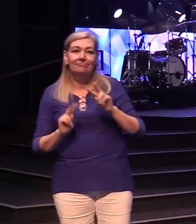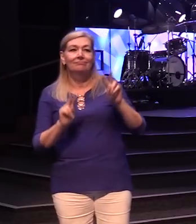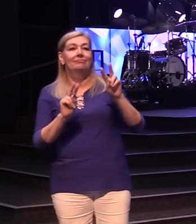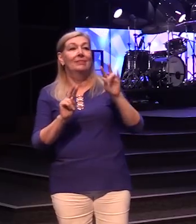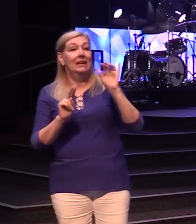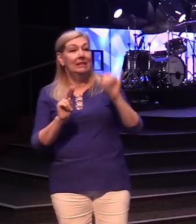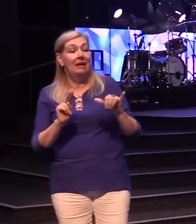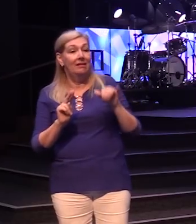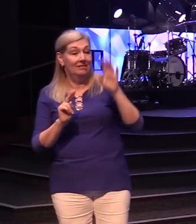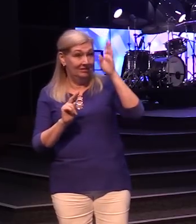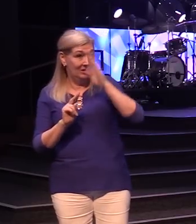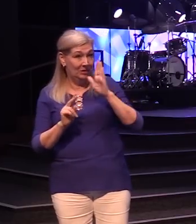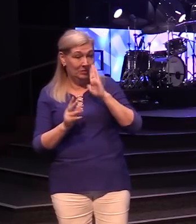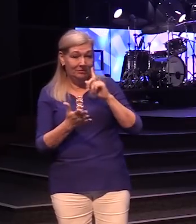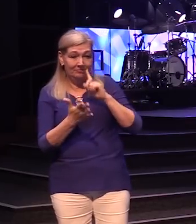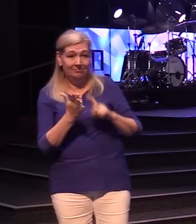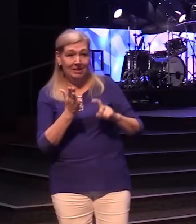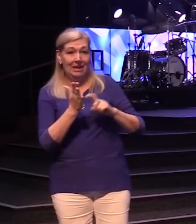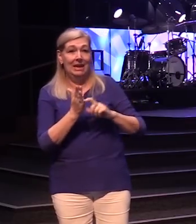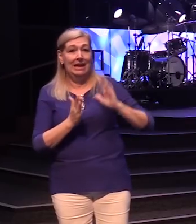sins.